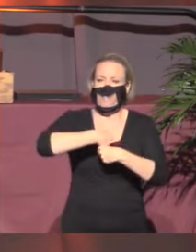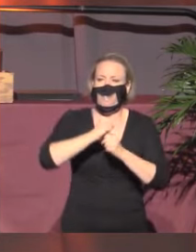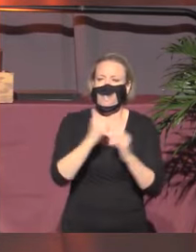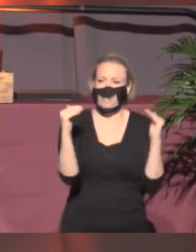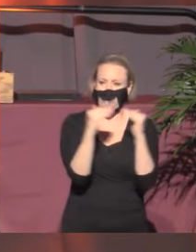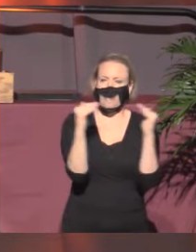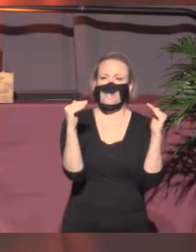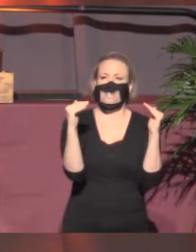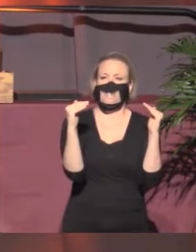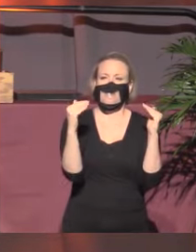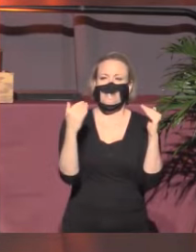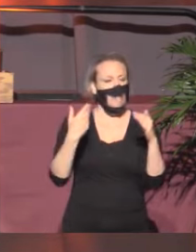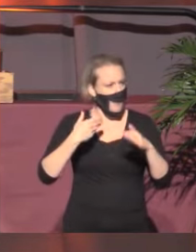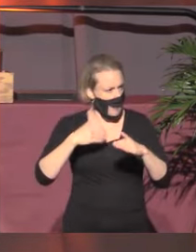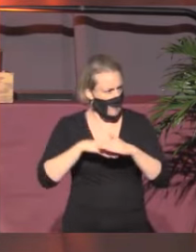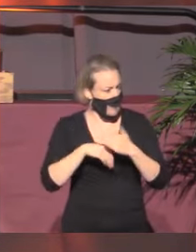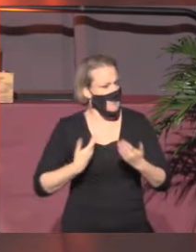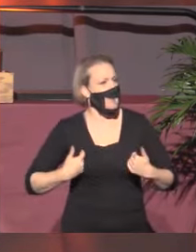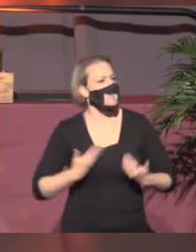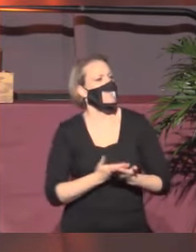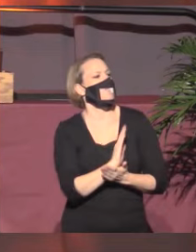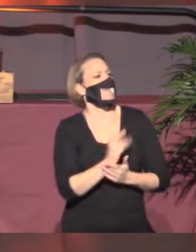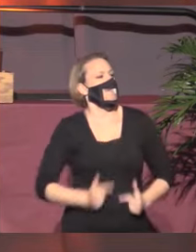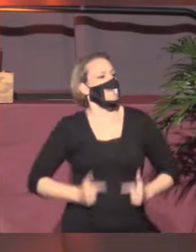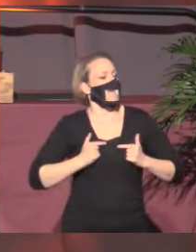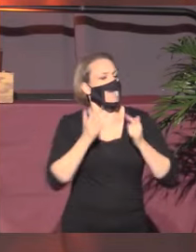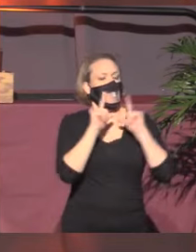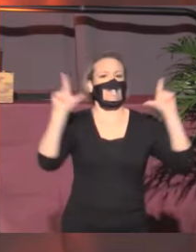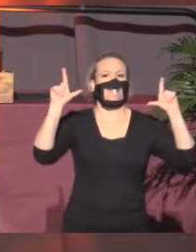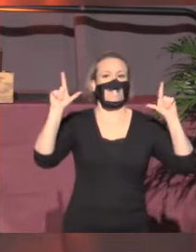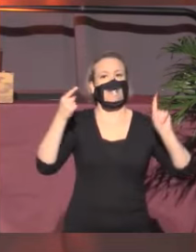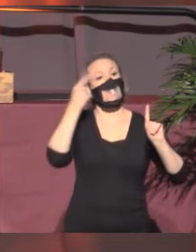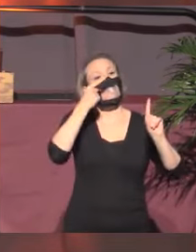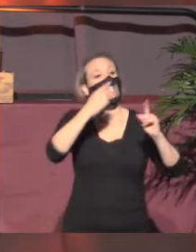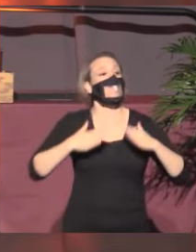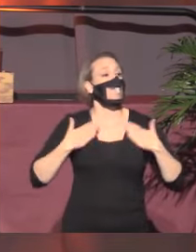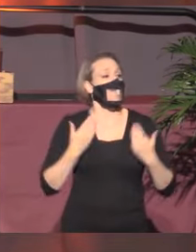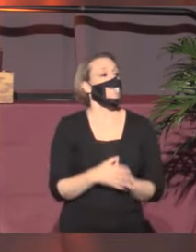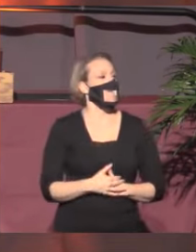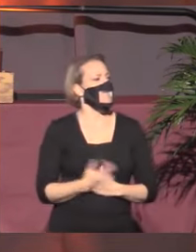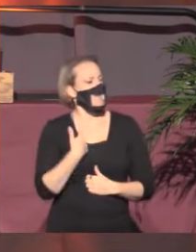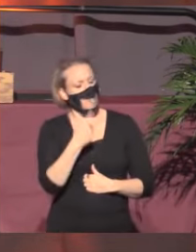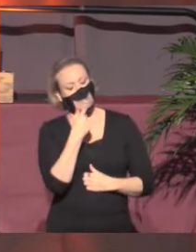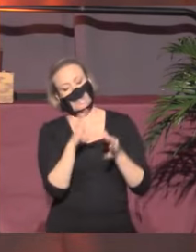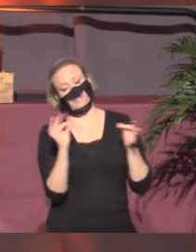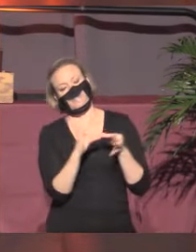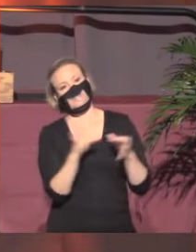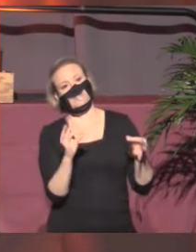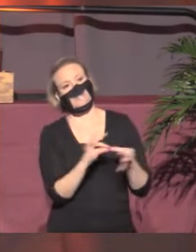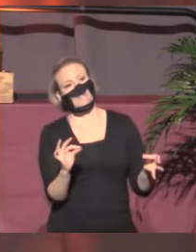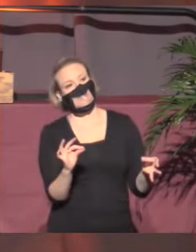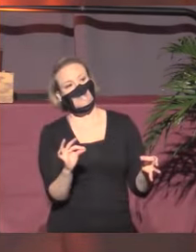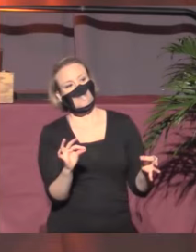pursuit of happiness. We recite these words, and most of us believe them. But the murder of Mr.